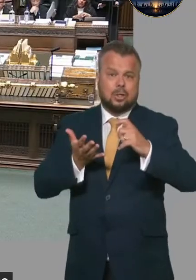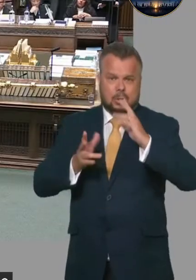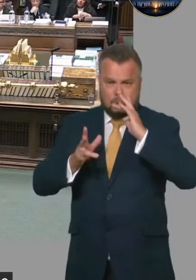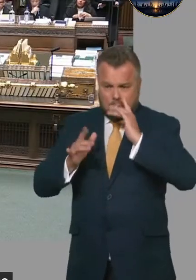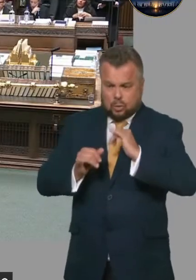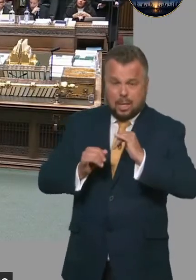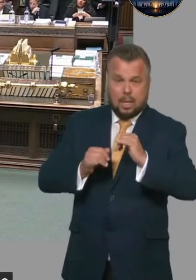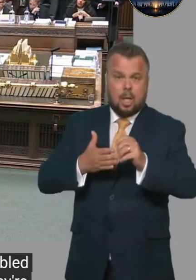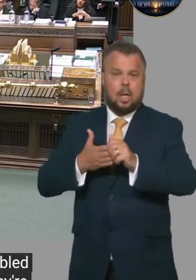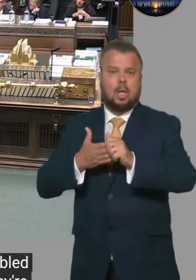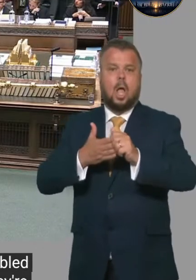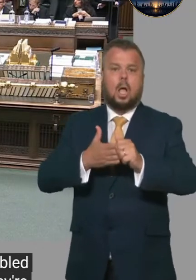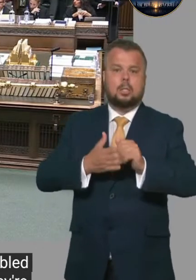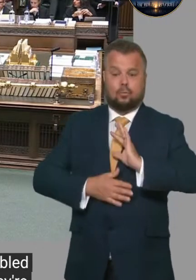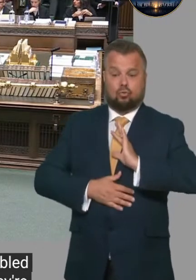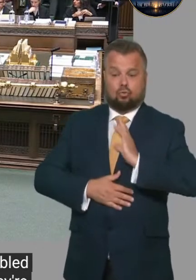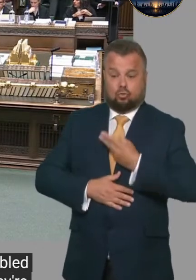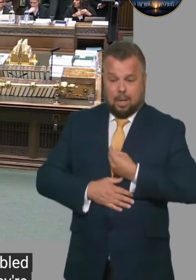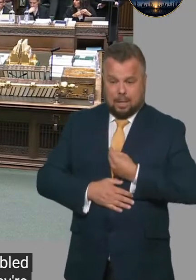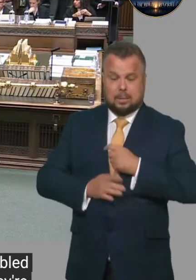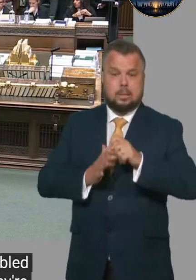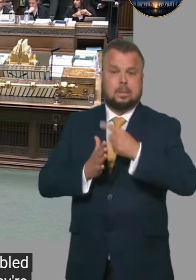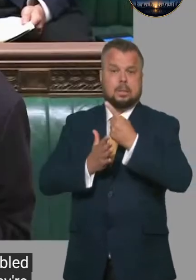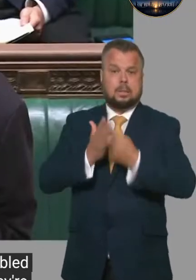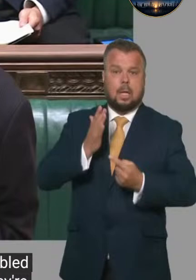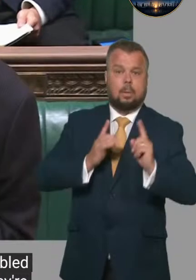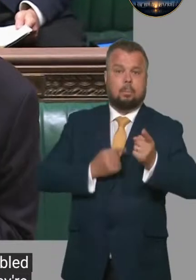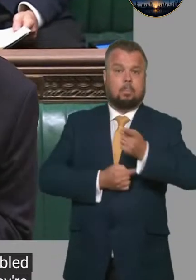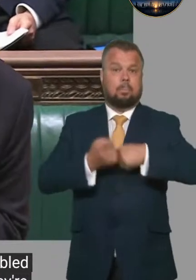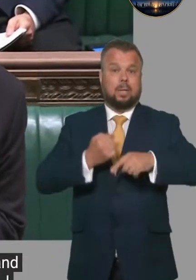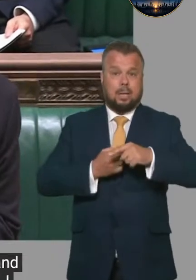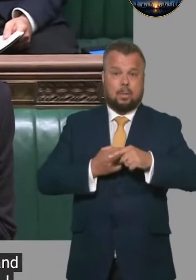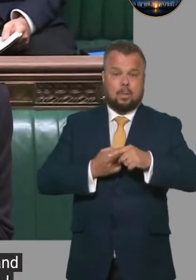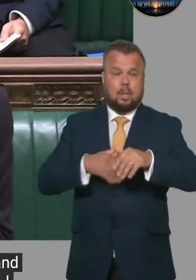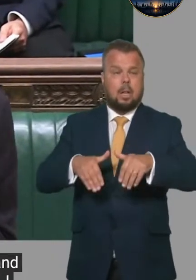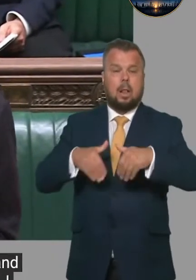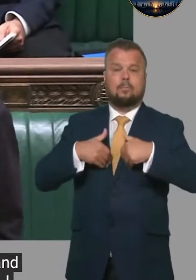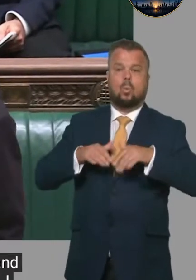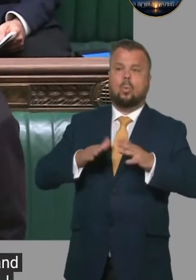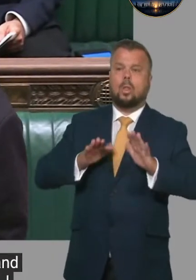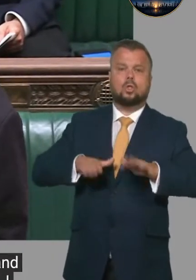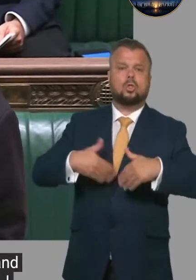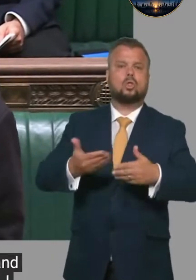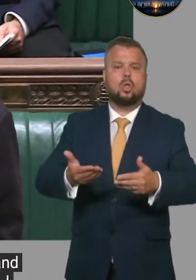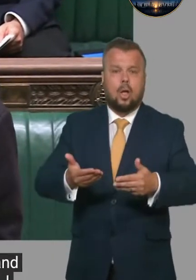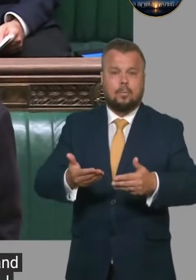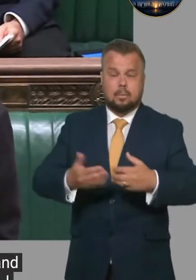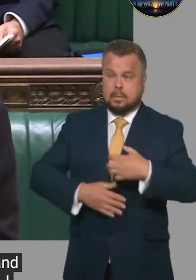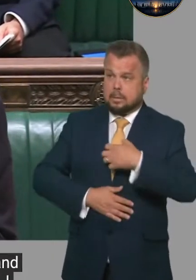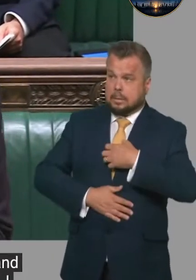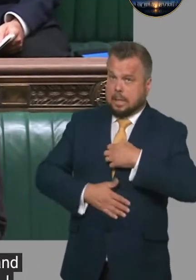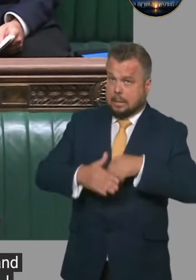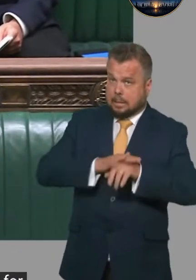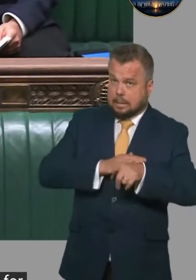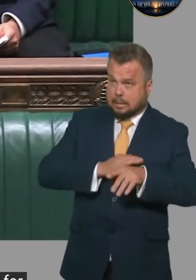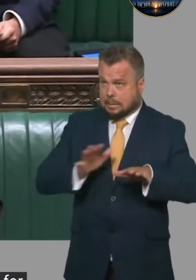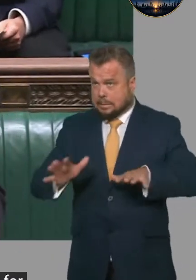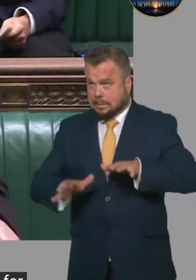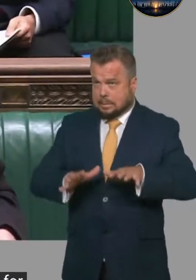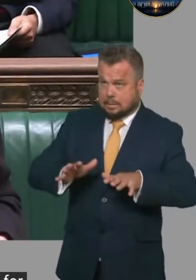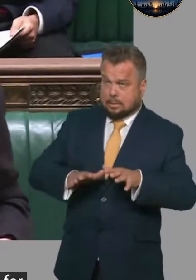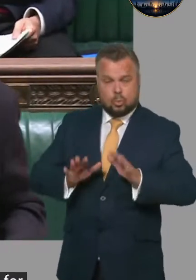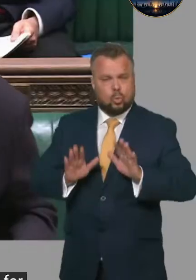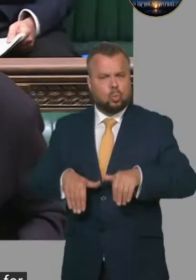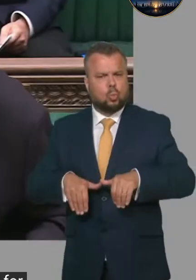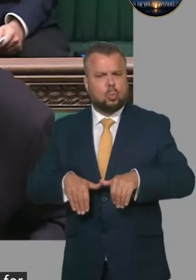I thank my honourable friend for this important question, and I would just say to her the code is clear that nobody should be left without the services that they need, and the EHRC